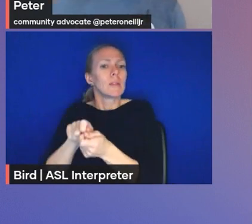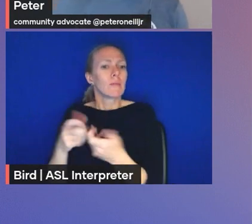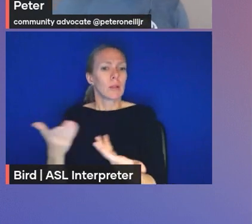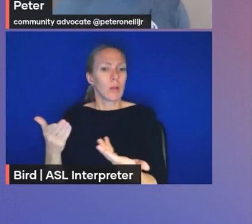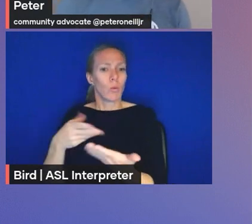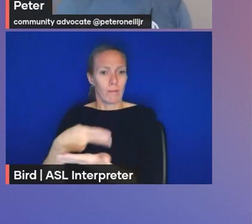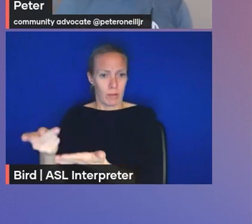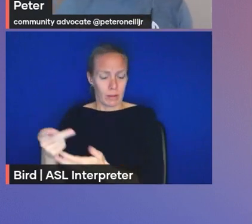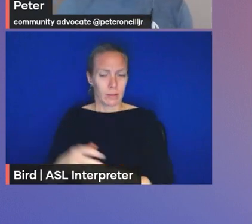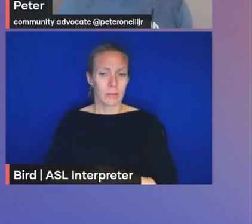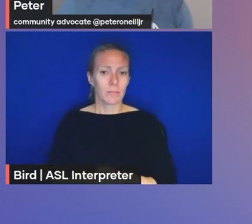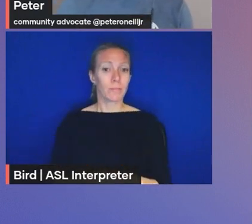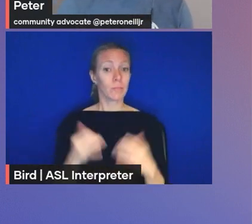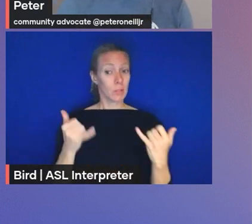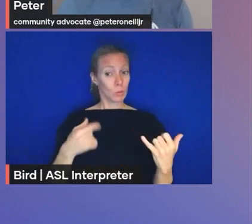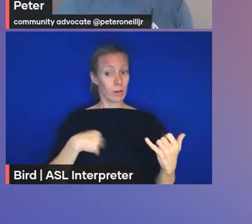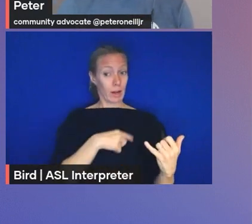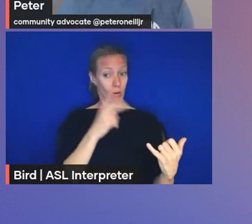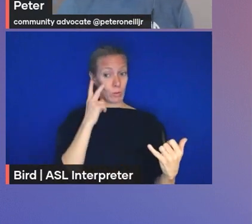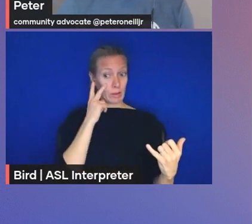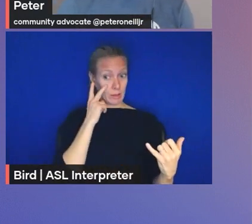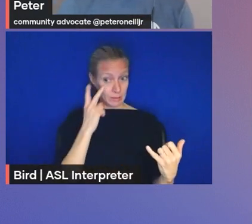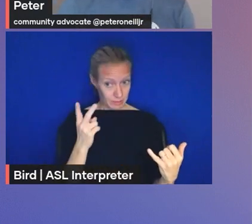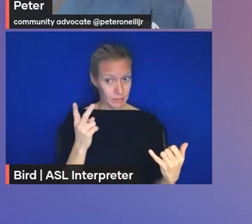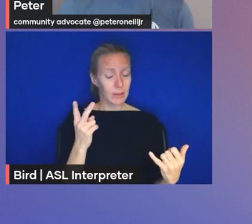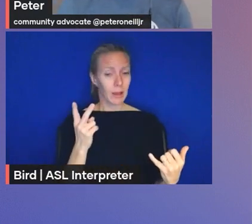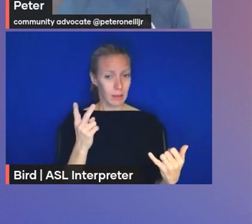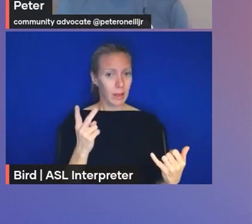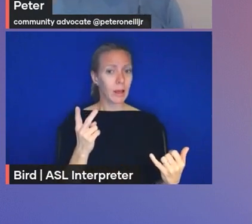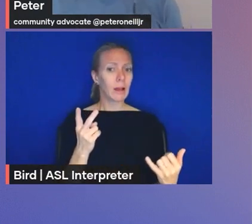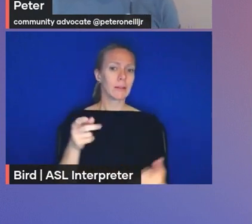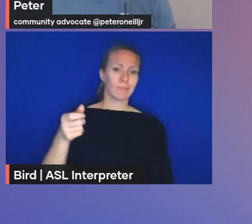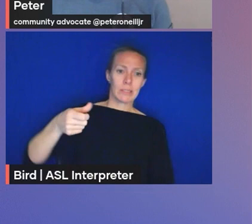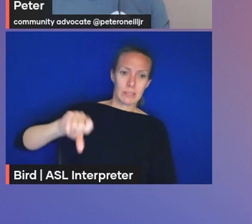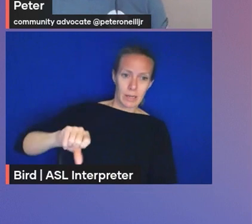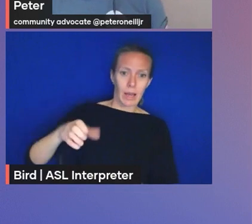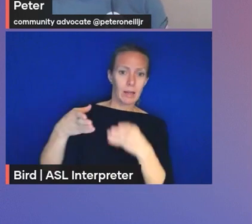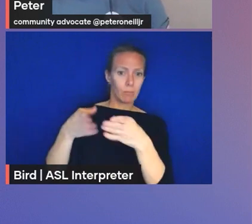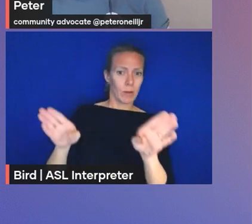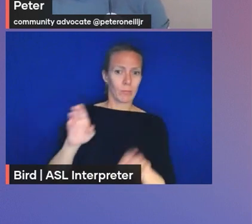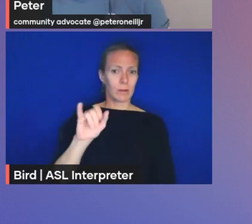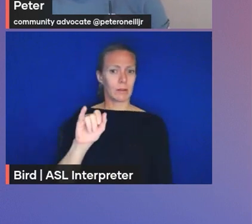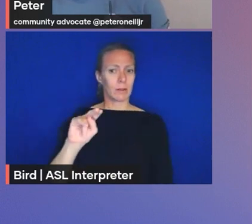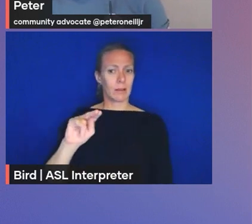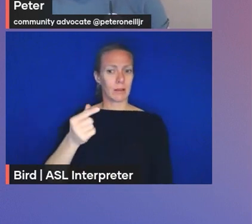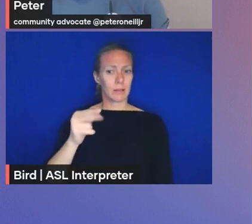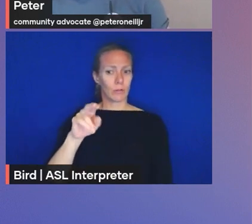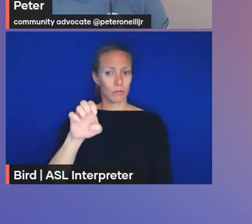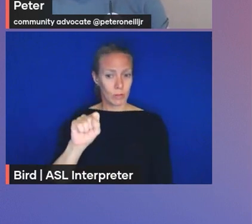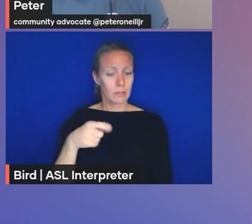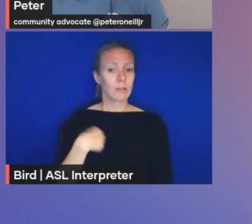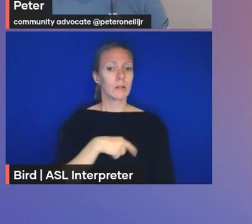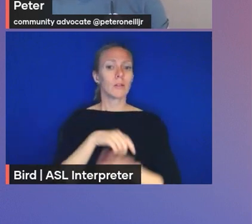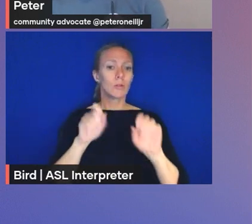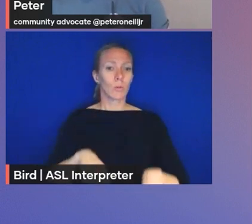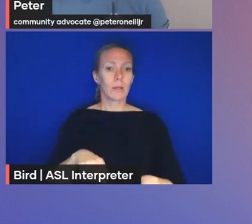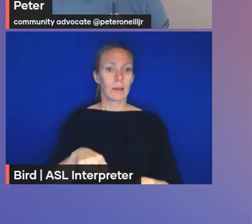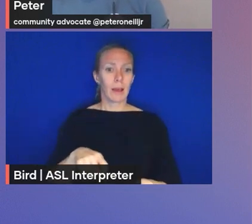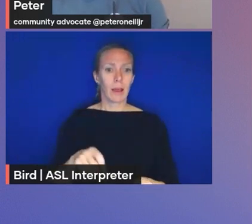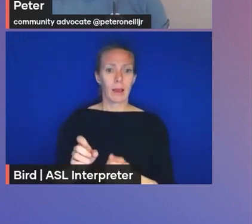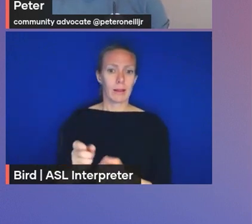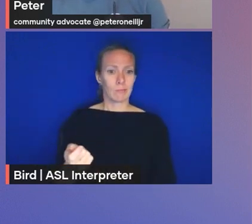And so now that we see what failed, we can see that deny public ingress. So we can discard this run,